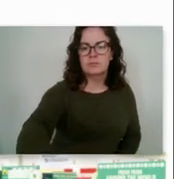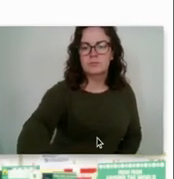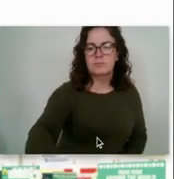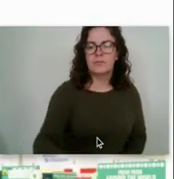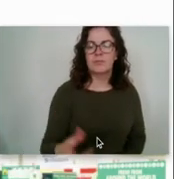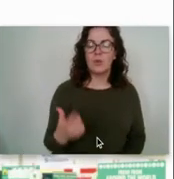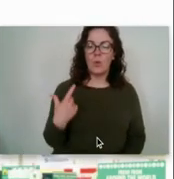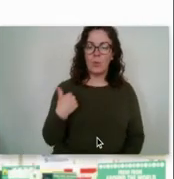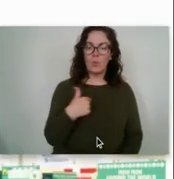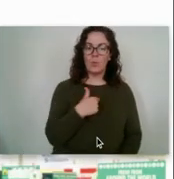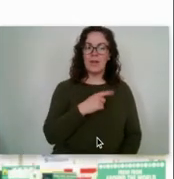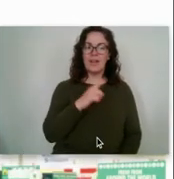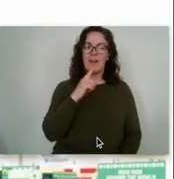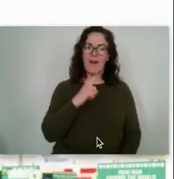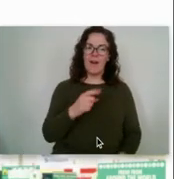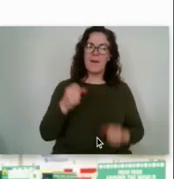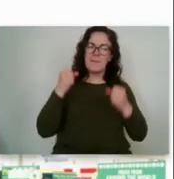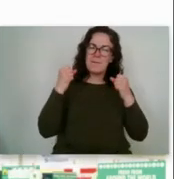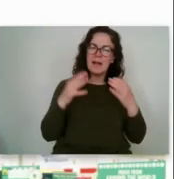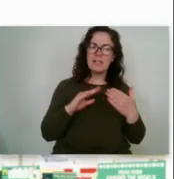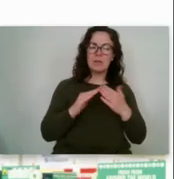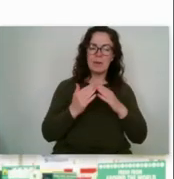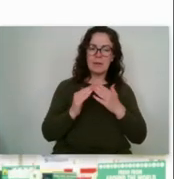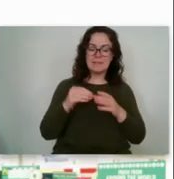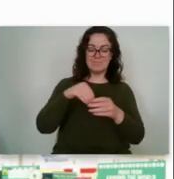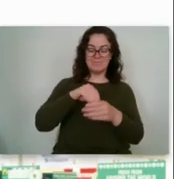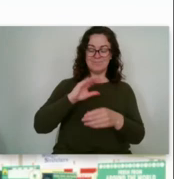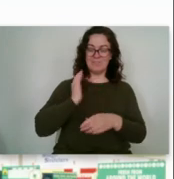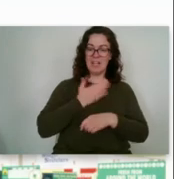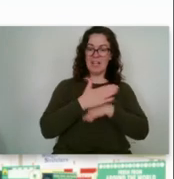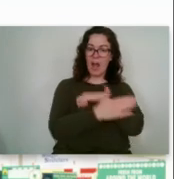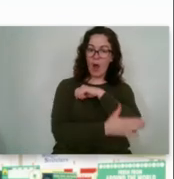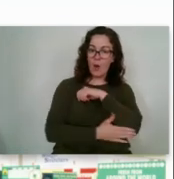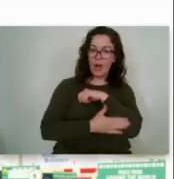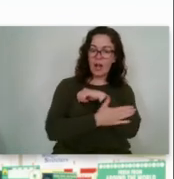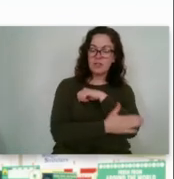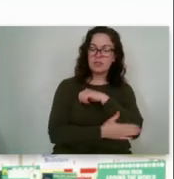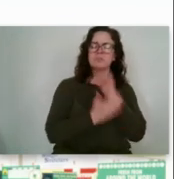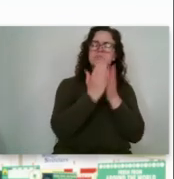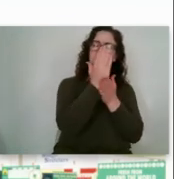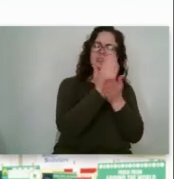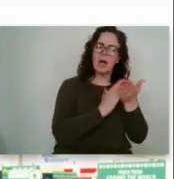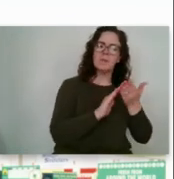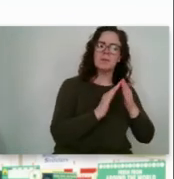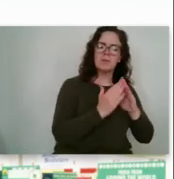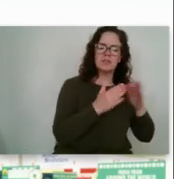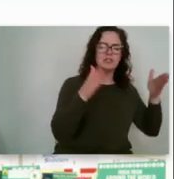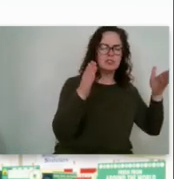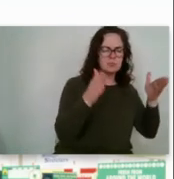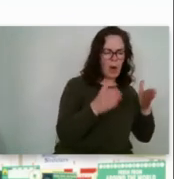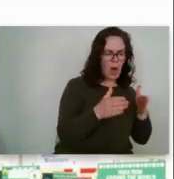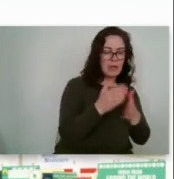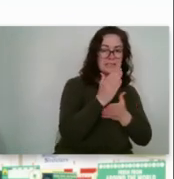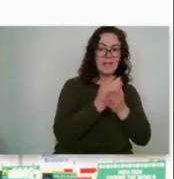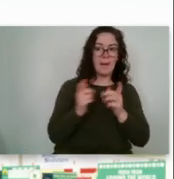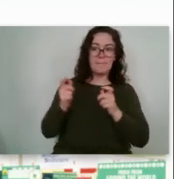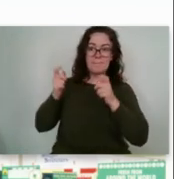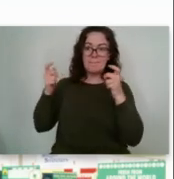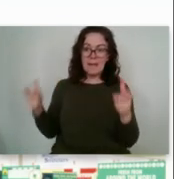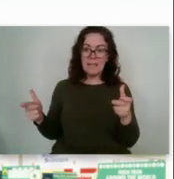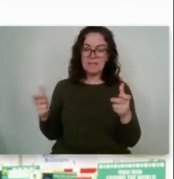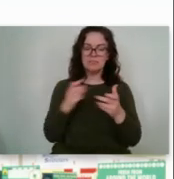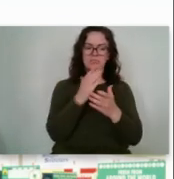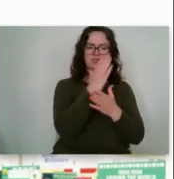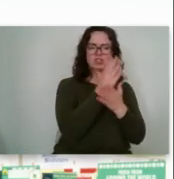We are many communities. In our country, some communities are big and some are small. Some are rural, some are urban, and some are